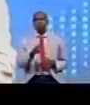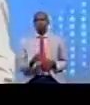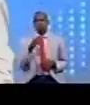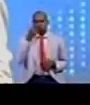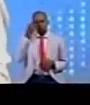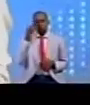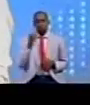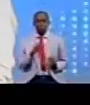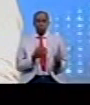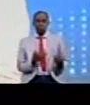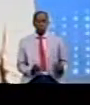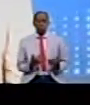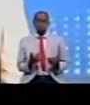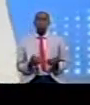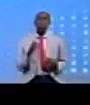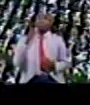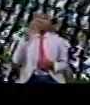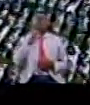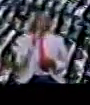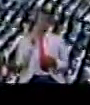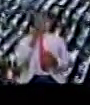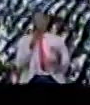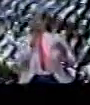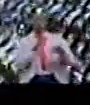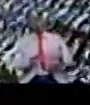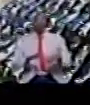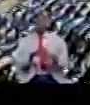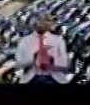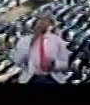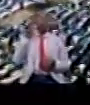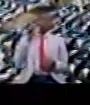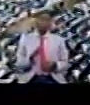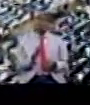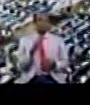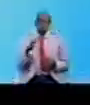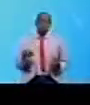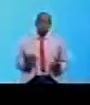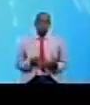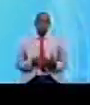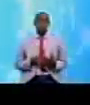Lord, we worship you. We pray that more and more, O Lord,